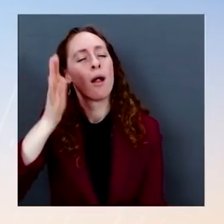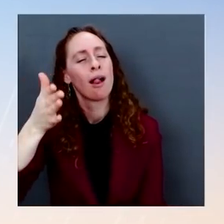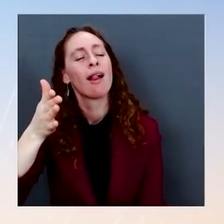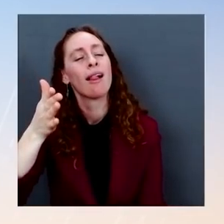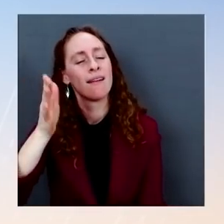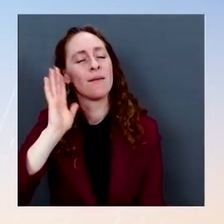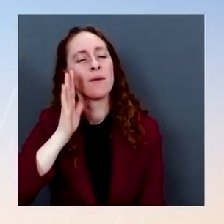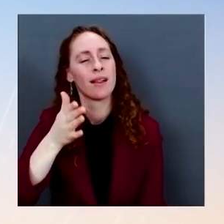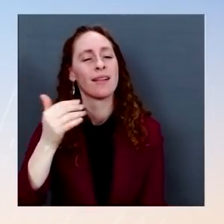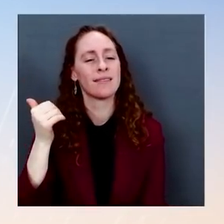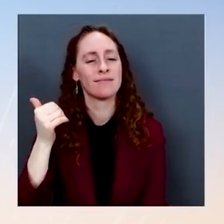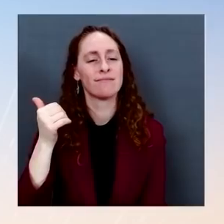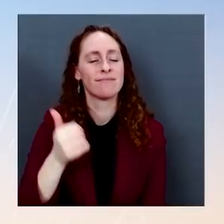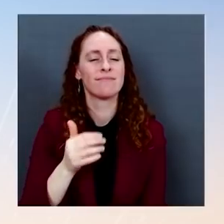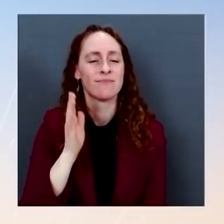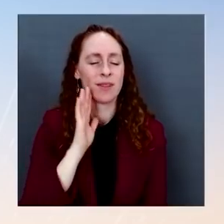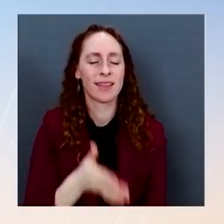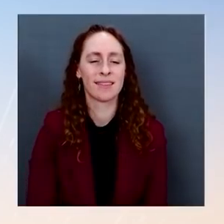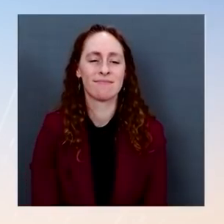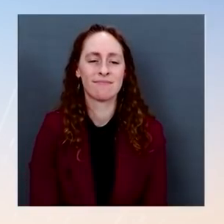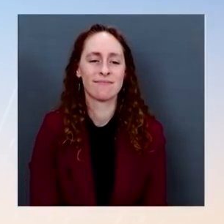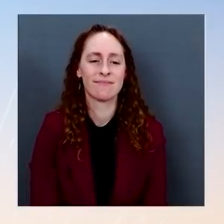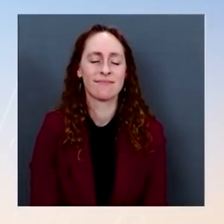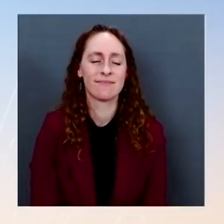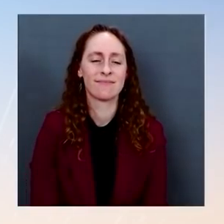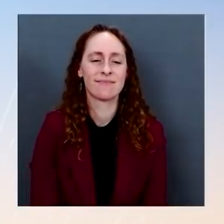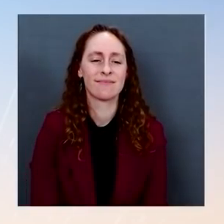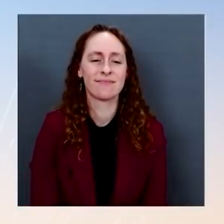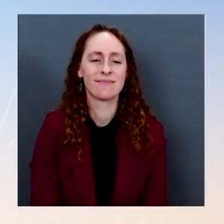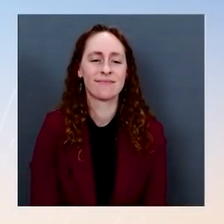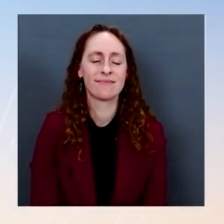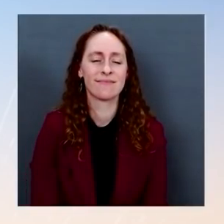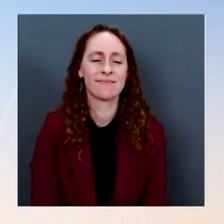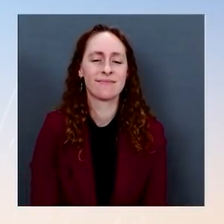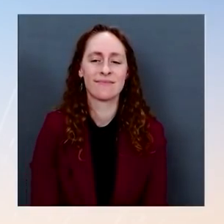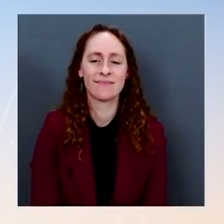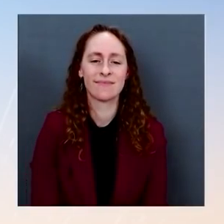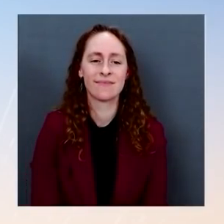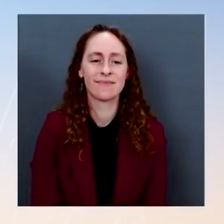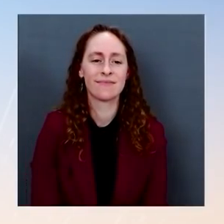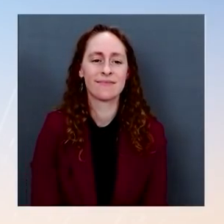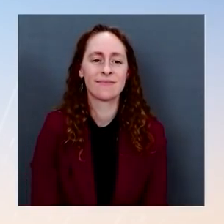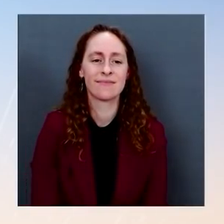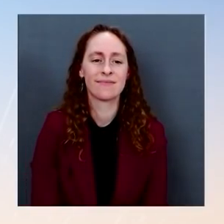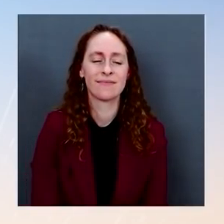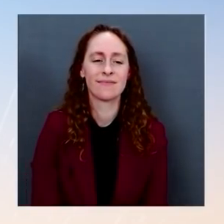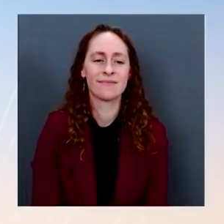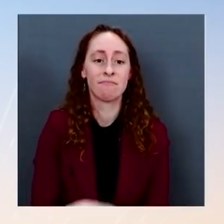depends on what you ask. What happened?